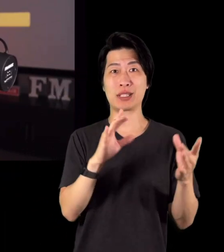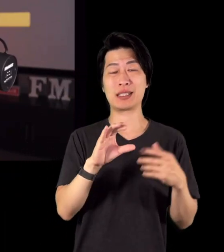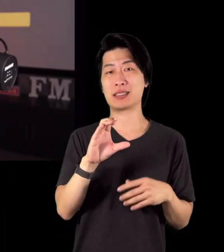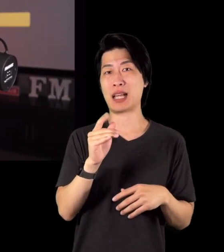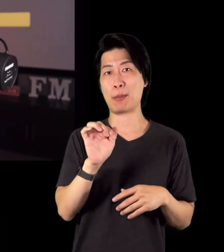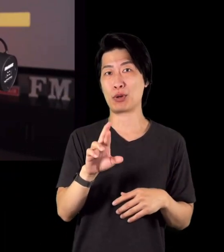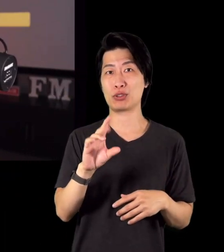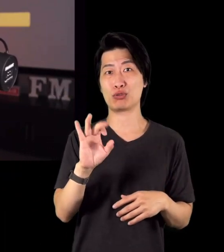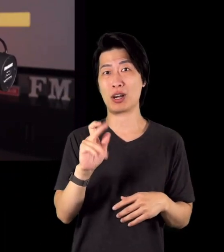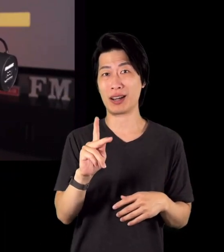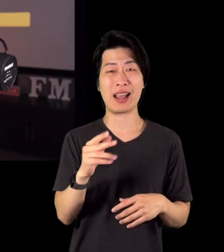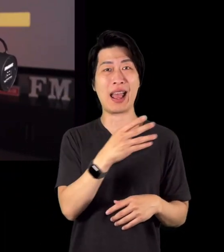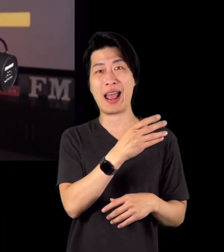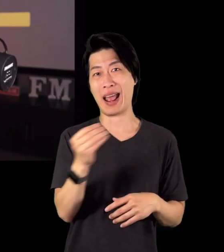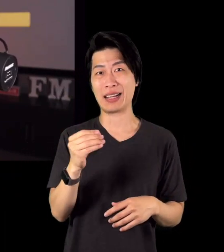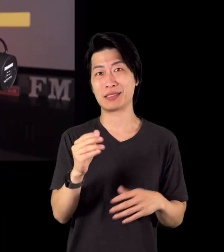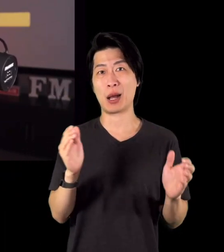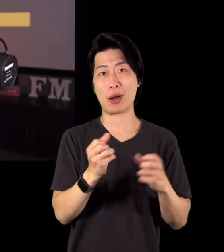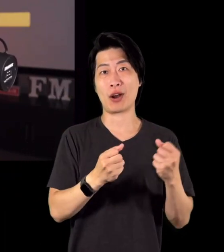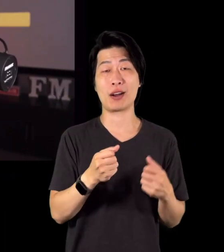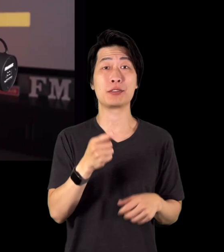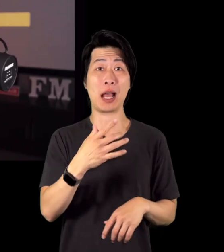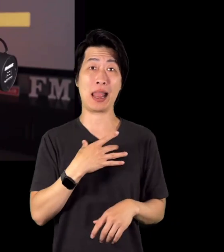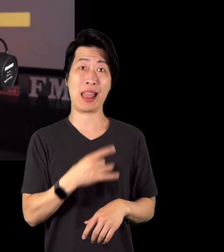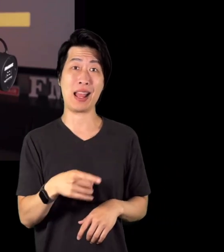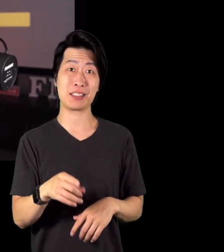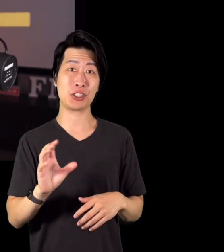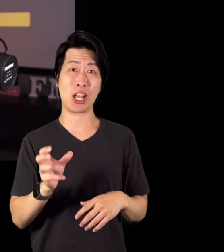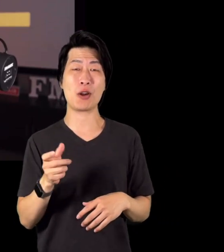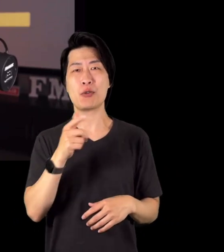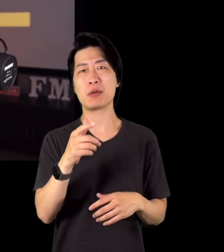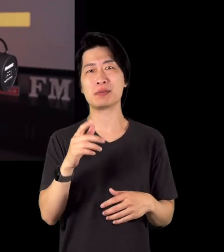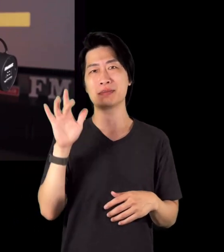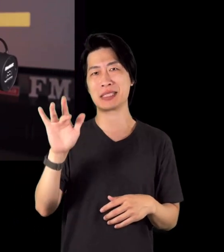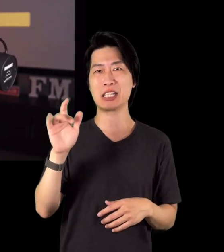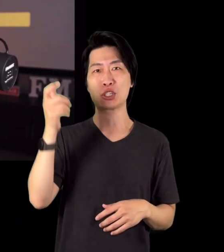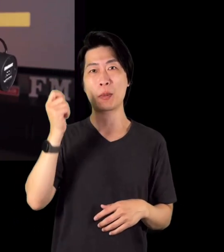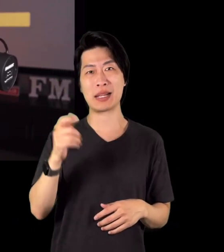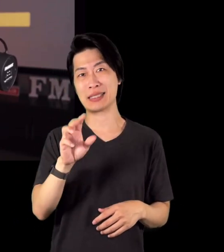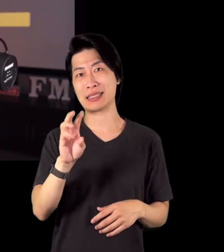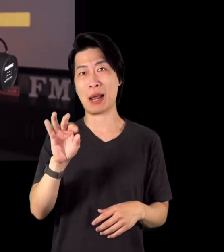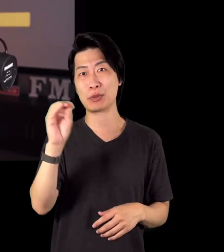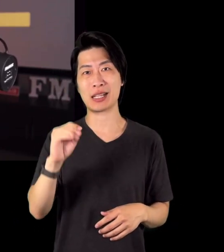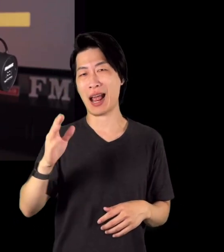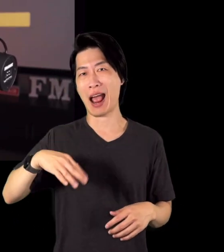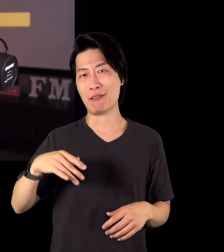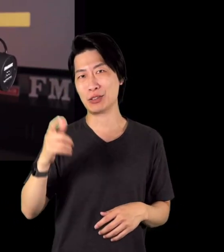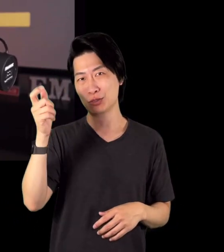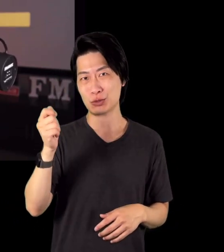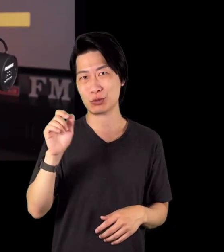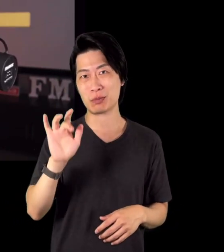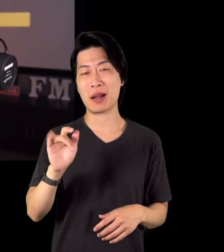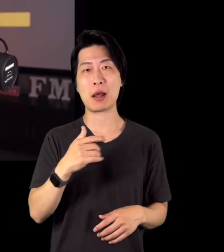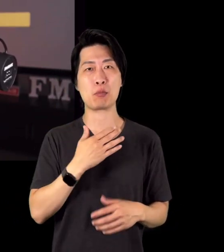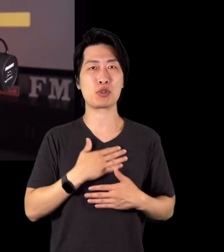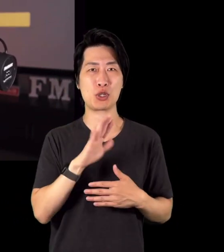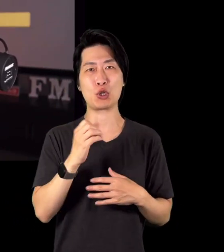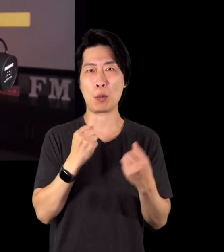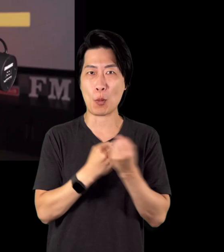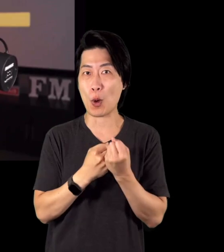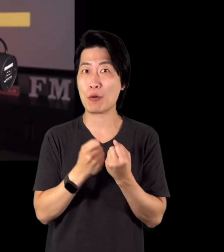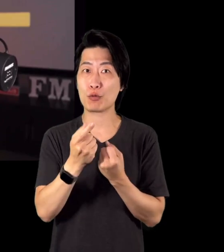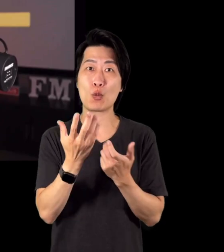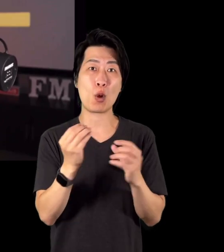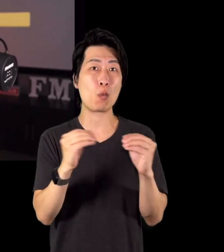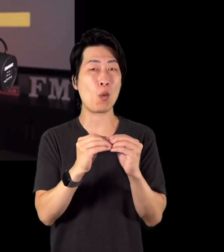its compact car. If you'd like to support the channel, all you have to do is click subscribe. About 69% of you are not subscribed, so I would really appreciate your support. And